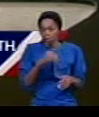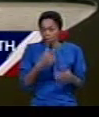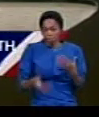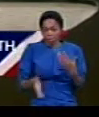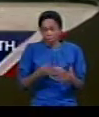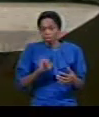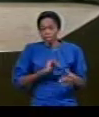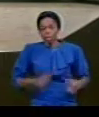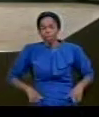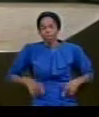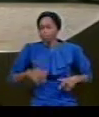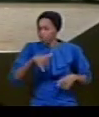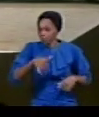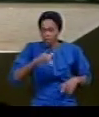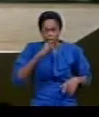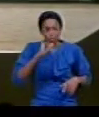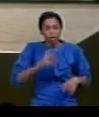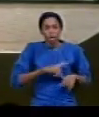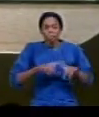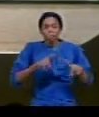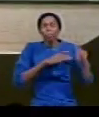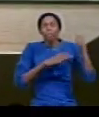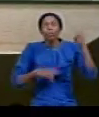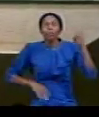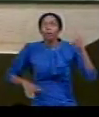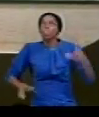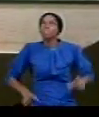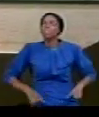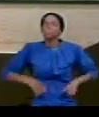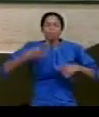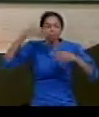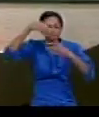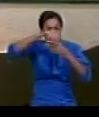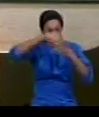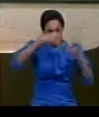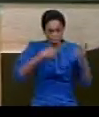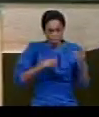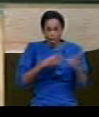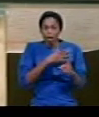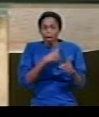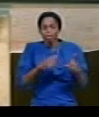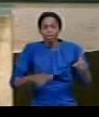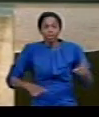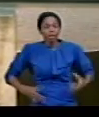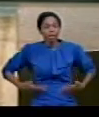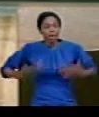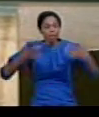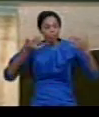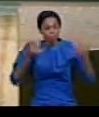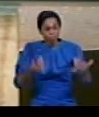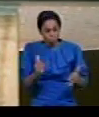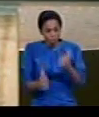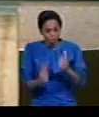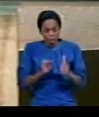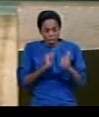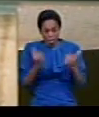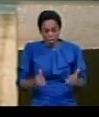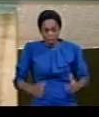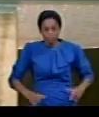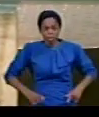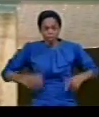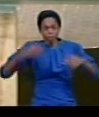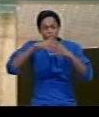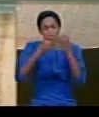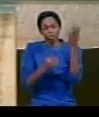I, but Christ liveth in me. And the life which I now live in the